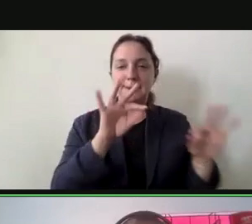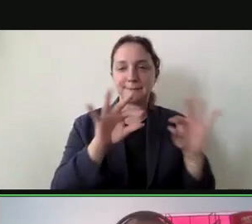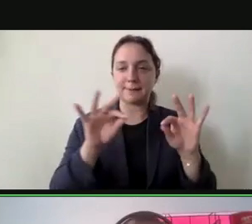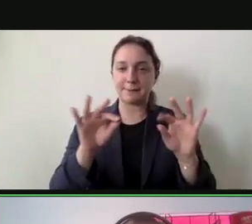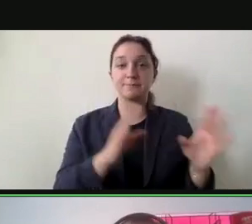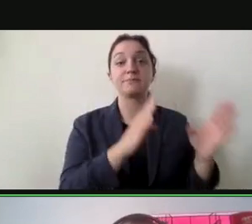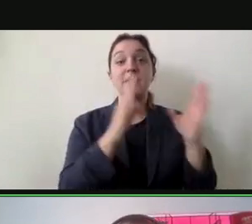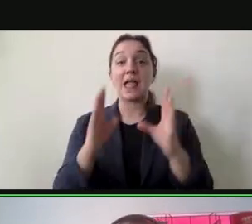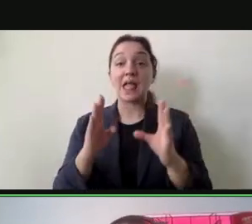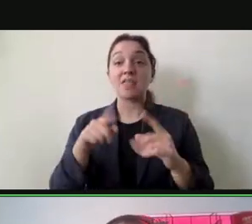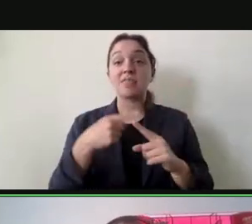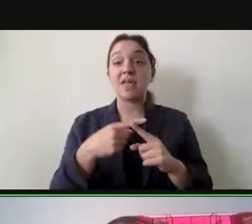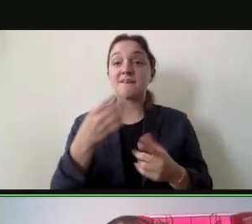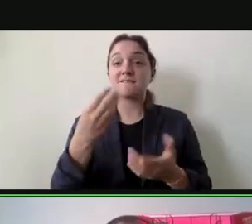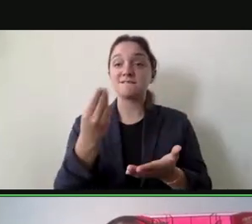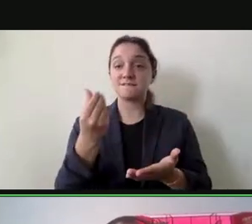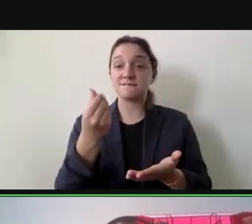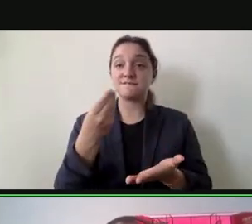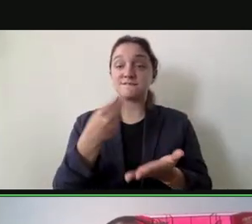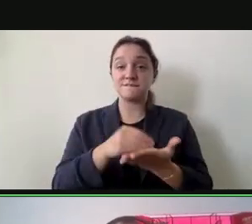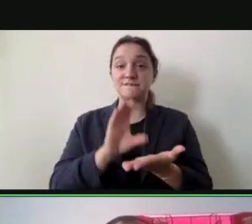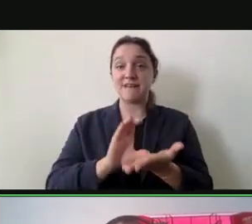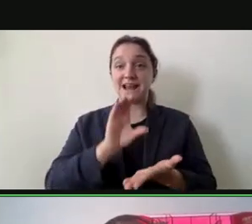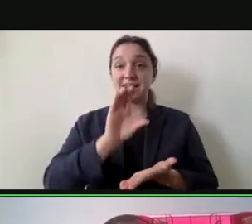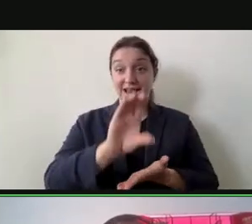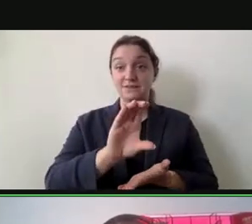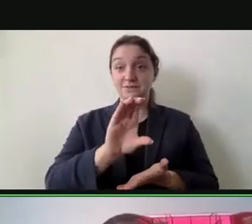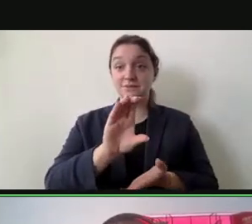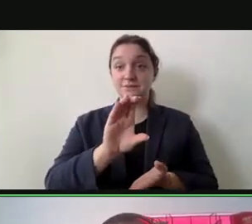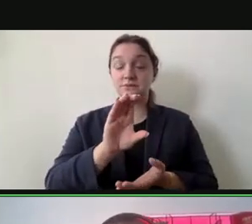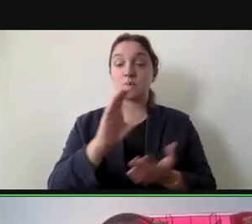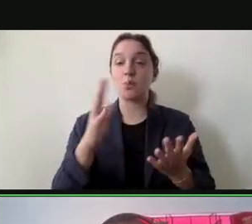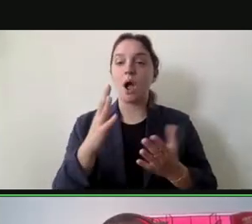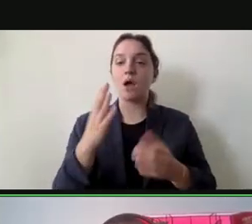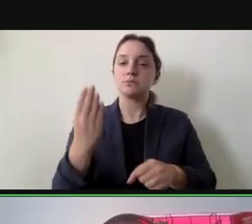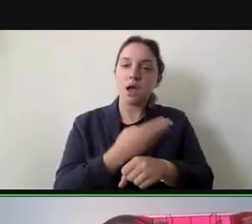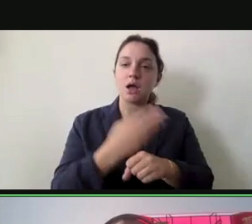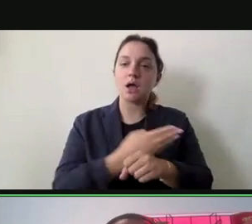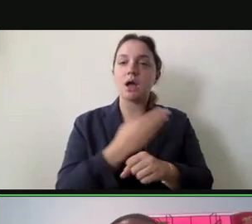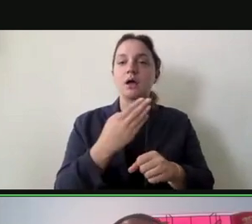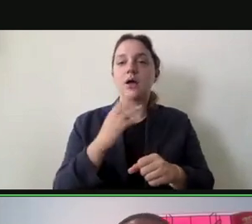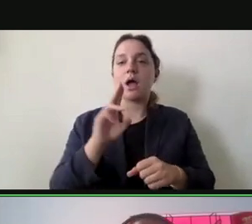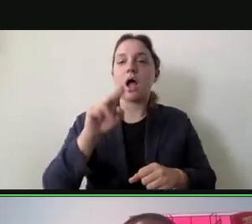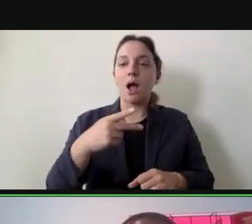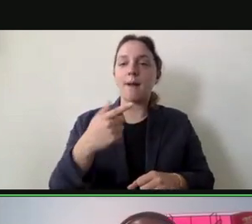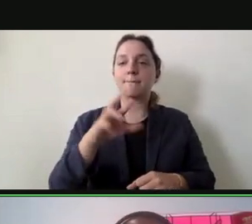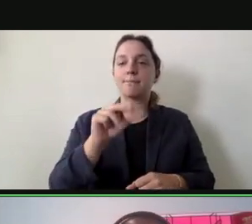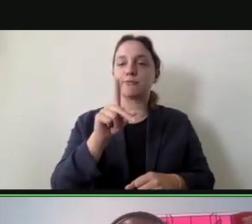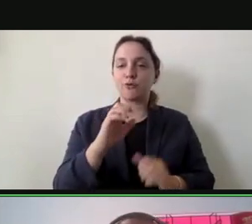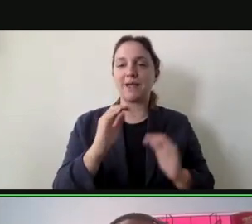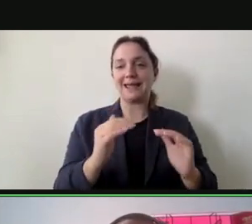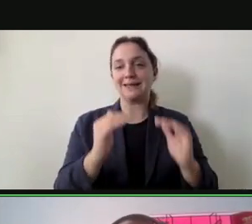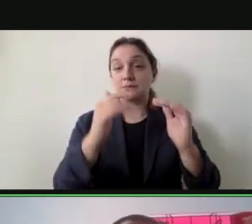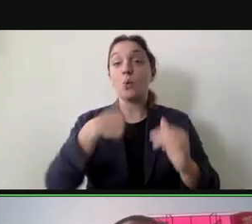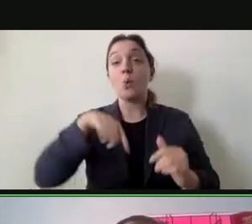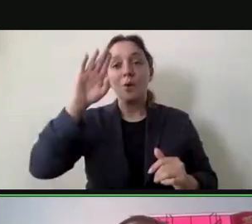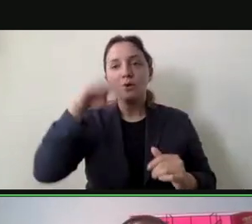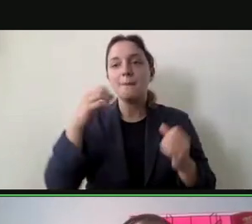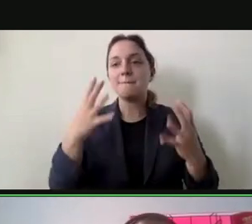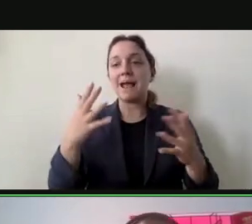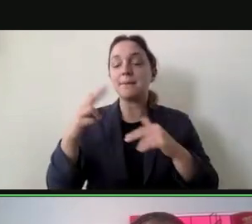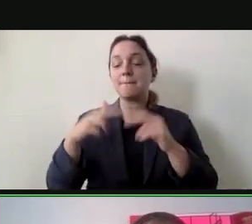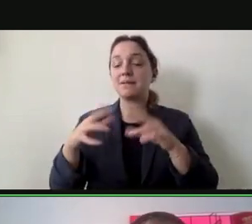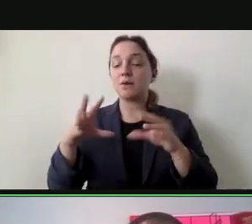to finance the upgrades in these buildings up front. We know that many building owners across America don't